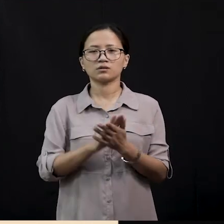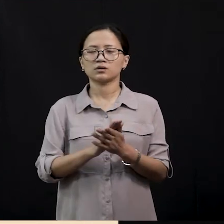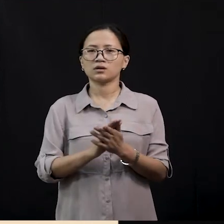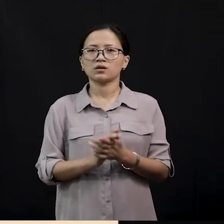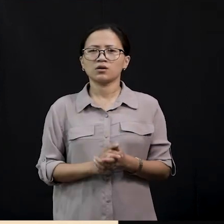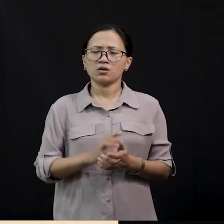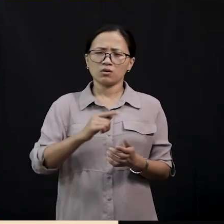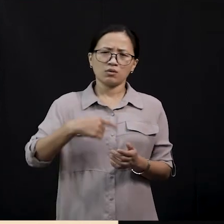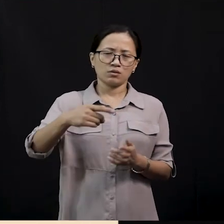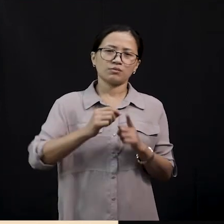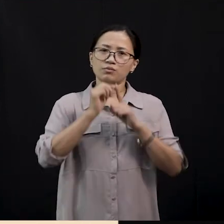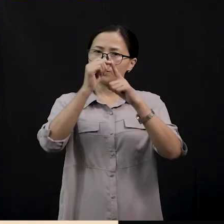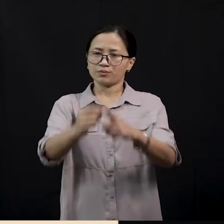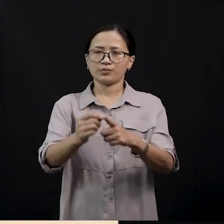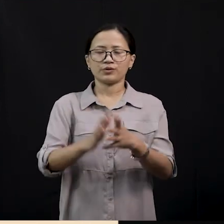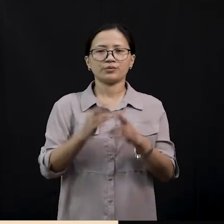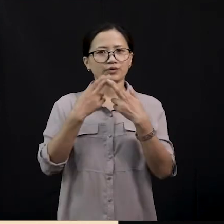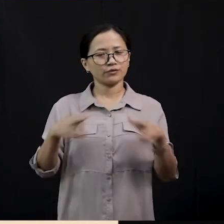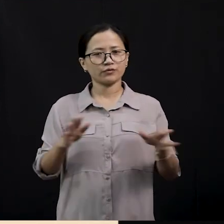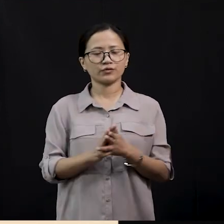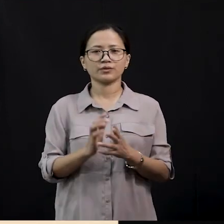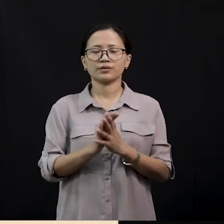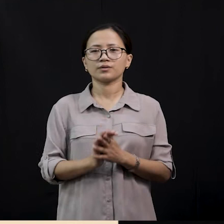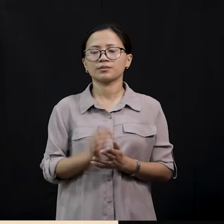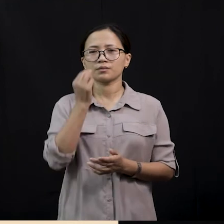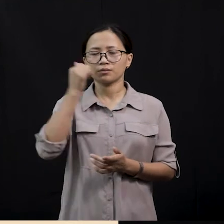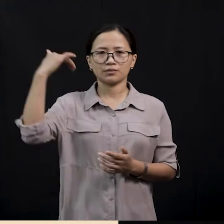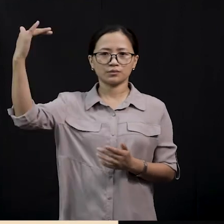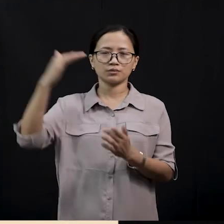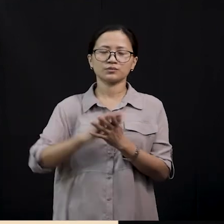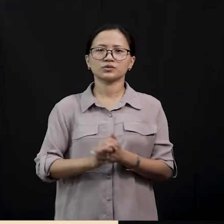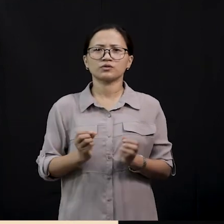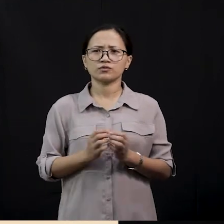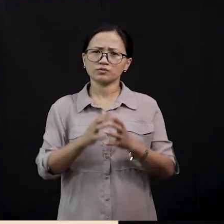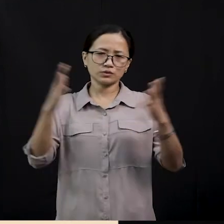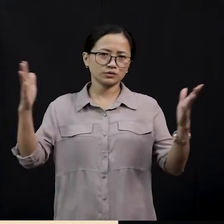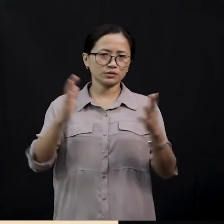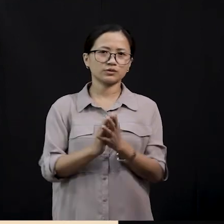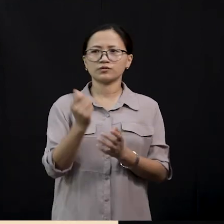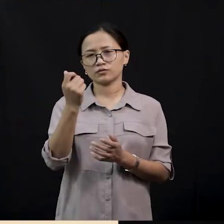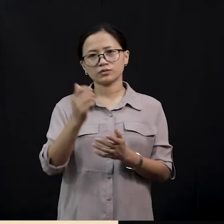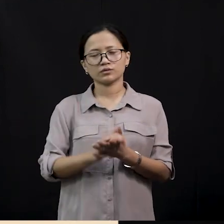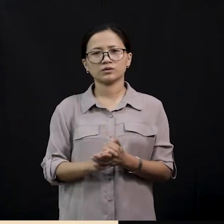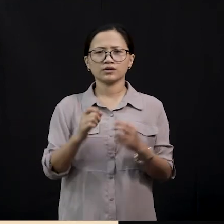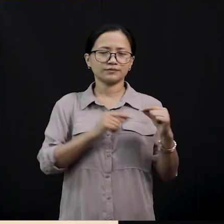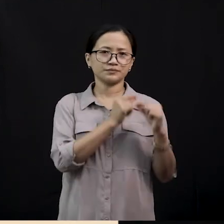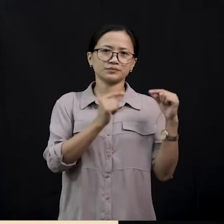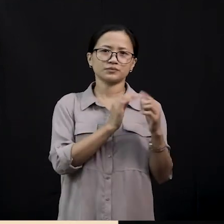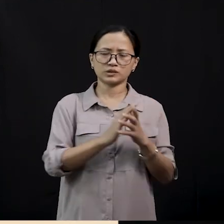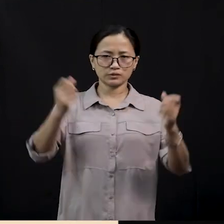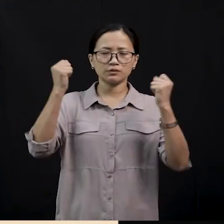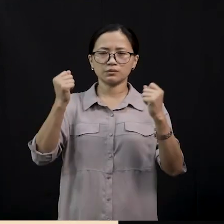are permanent, for things that would make him a free man, free from the greed of wealth, free from the evil